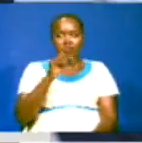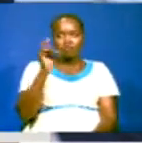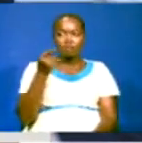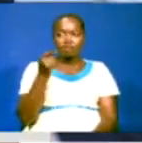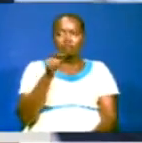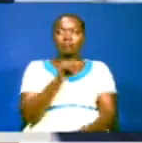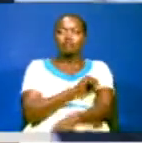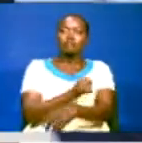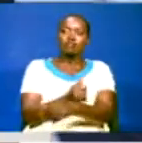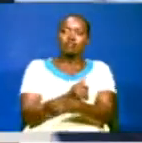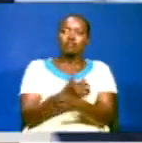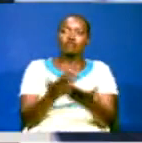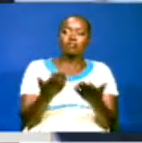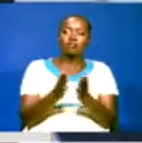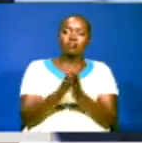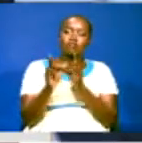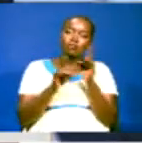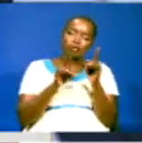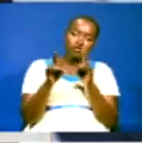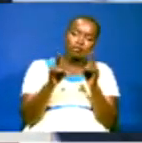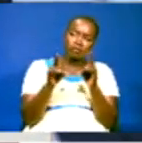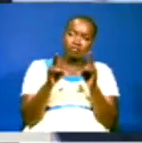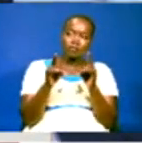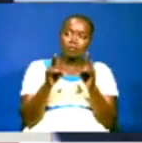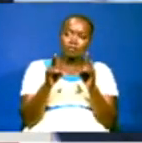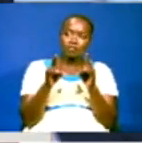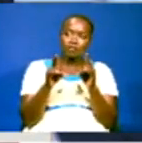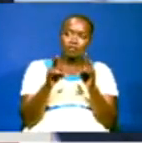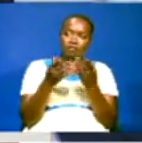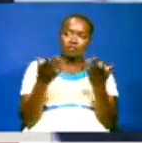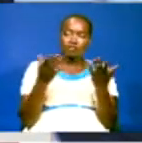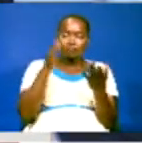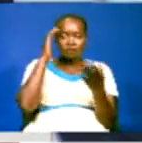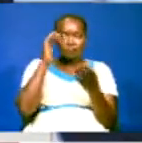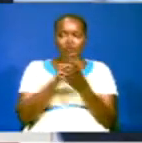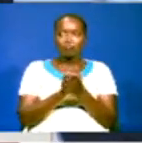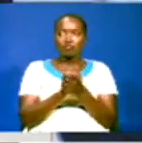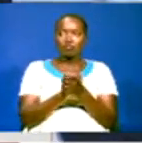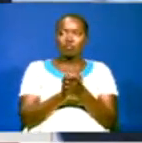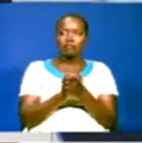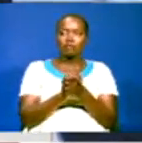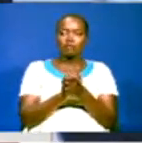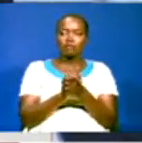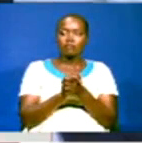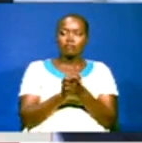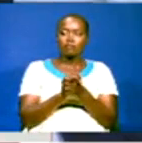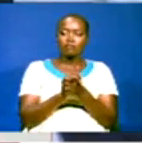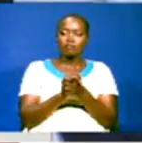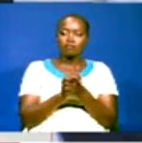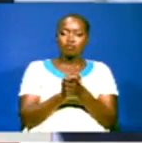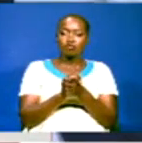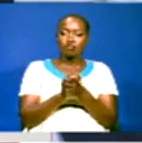authority, matters tourism and matters wildlife. And I believe that I want to concur with